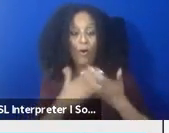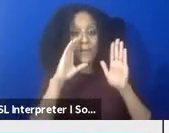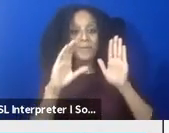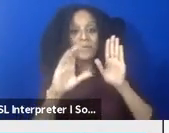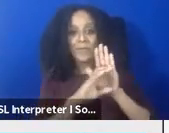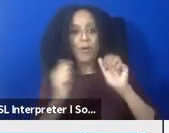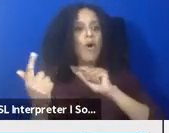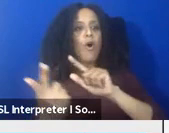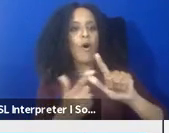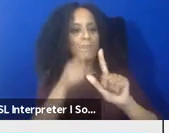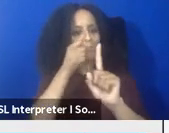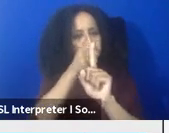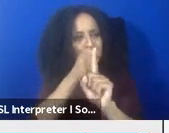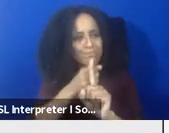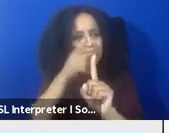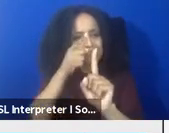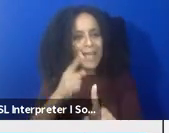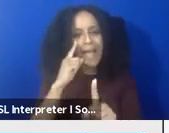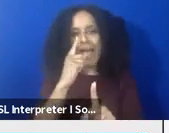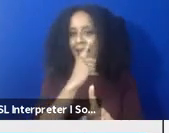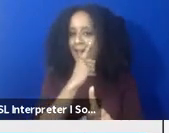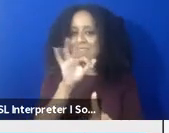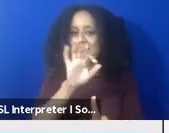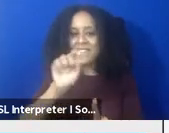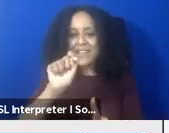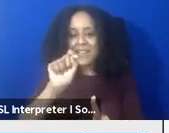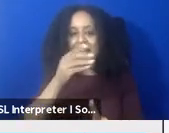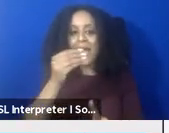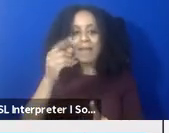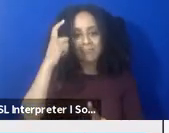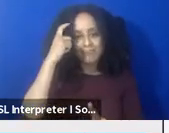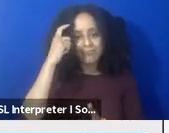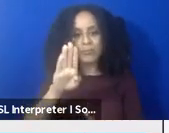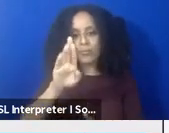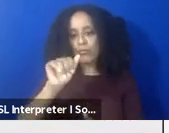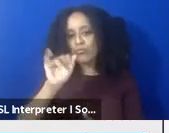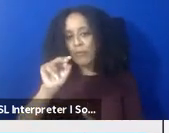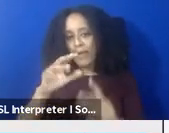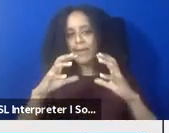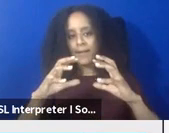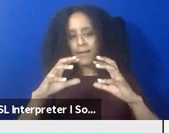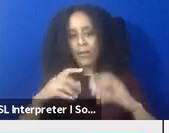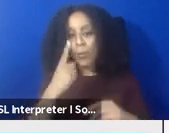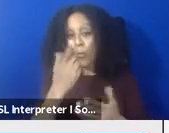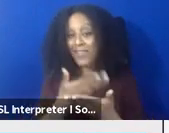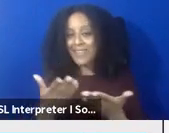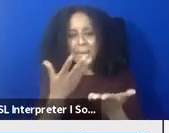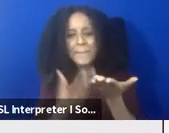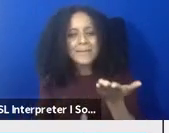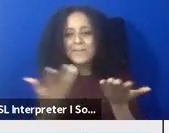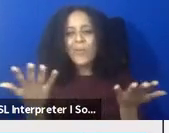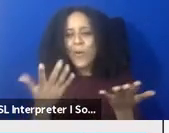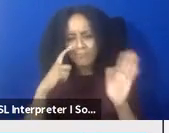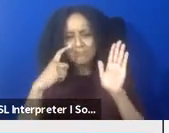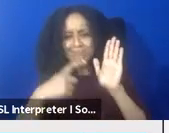as they all hit on effects of the eyes, the feet, and the brain. But you'll notice that there's one thing missing.